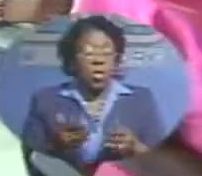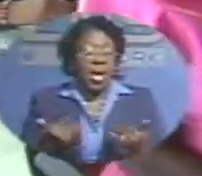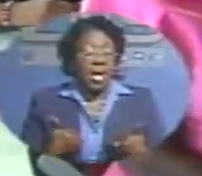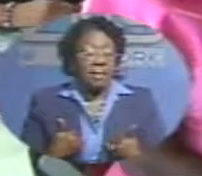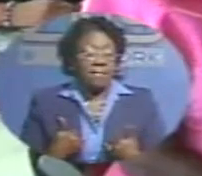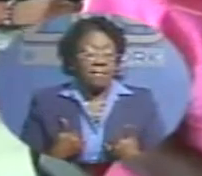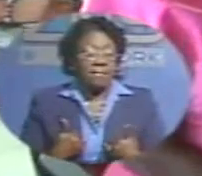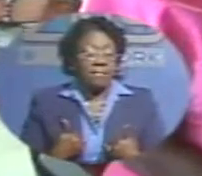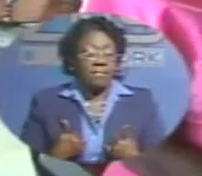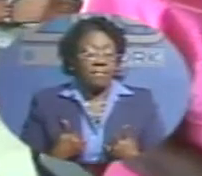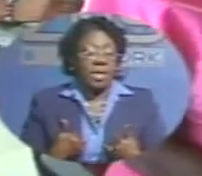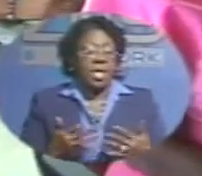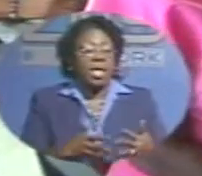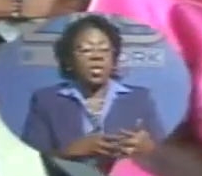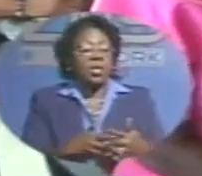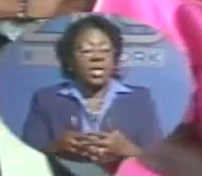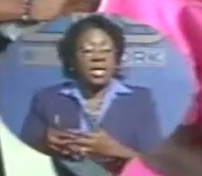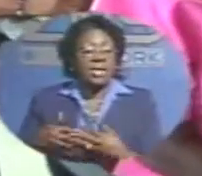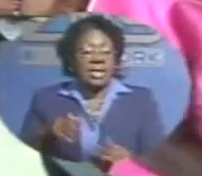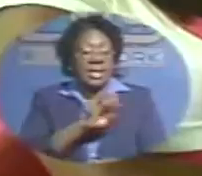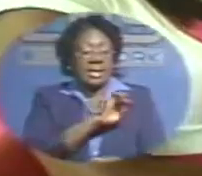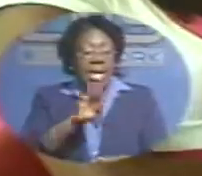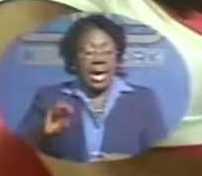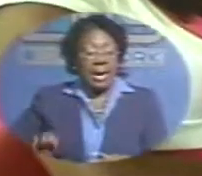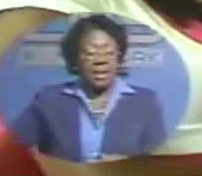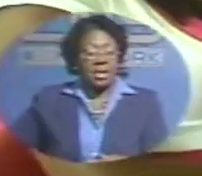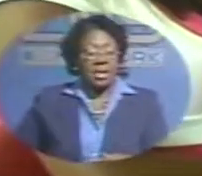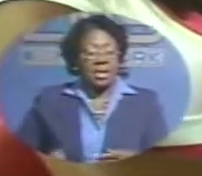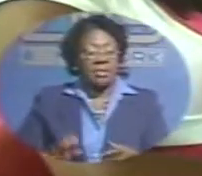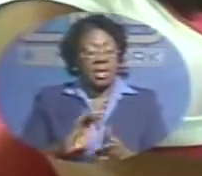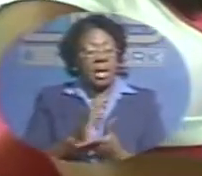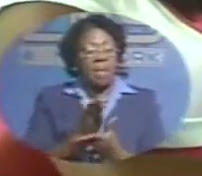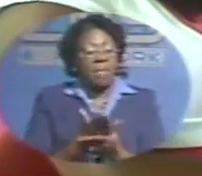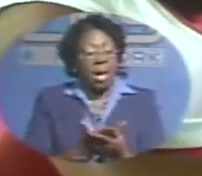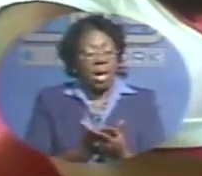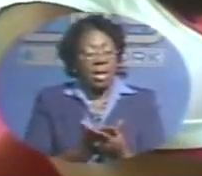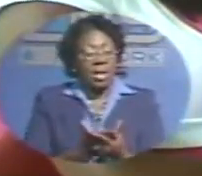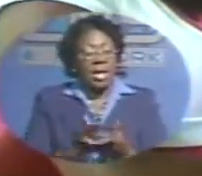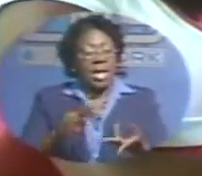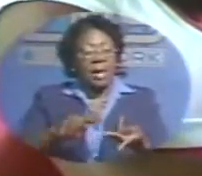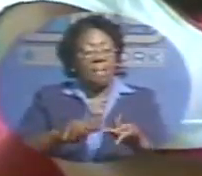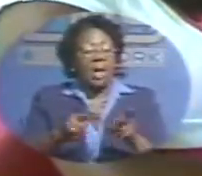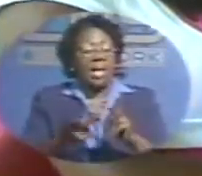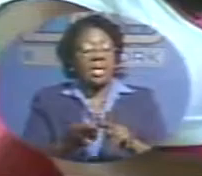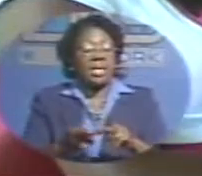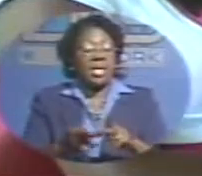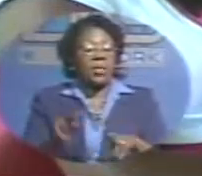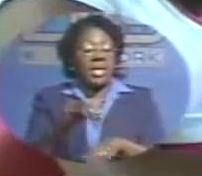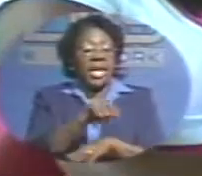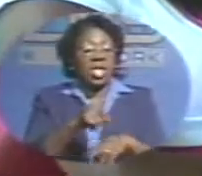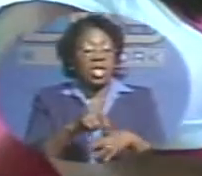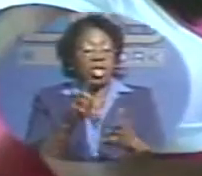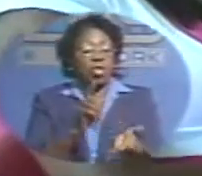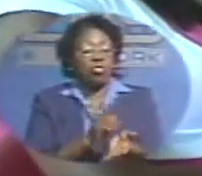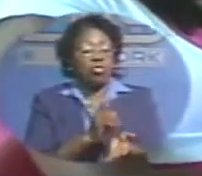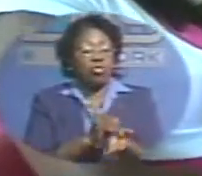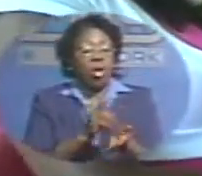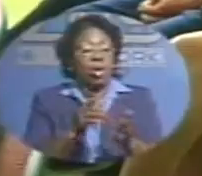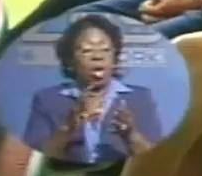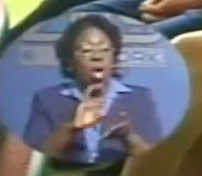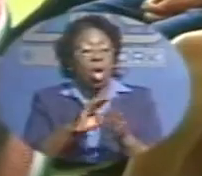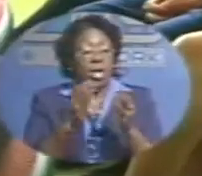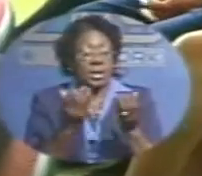here today. The United States Embassy played a pivotal role in partnering with the National Drug Council to make the camp